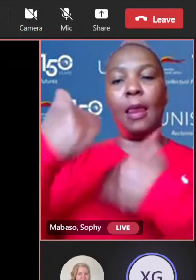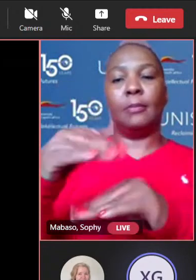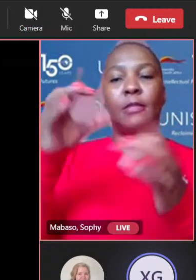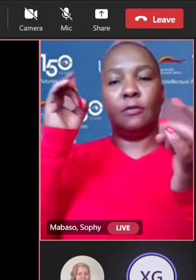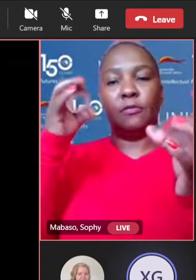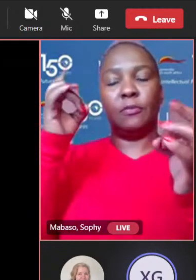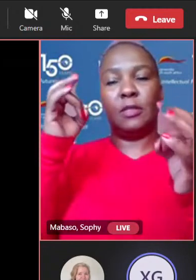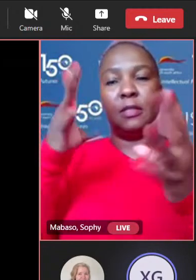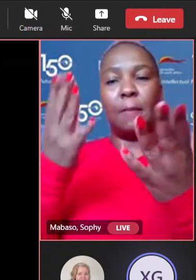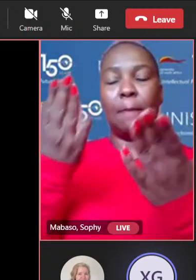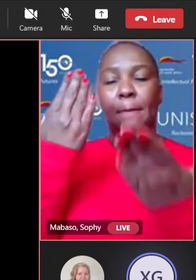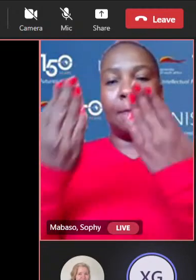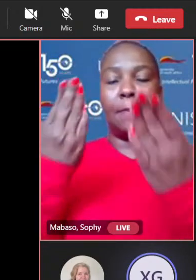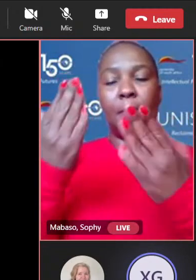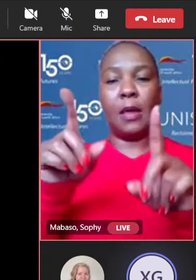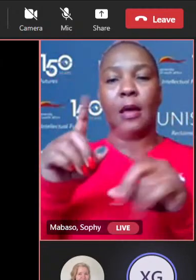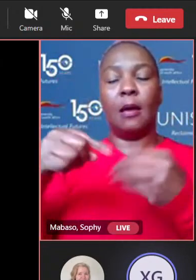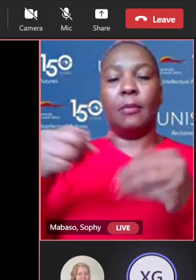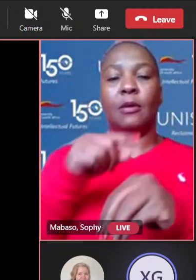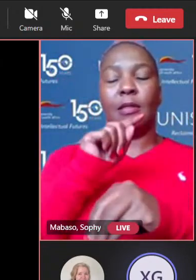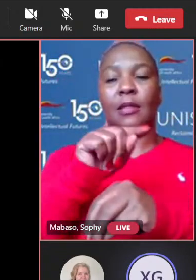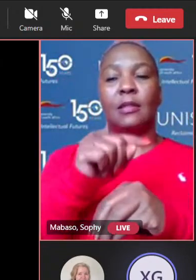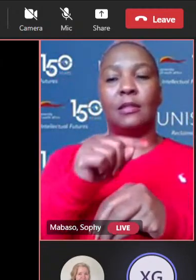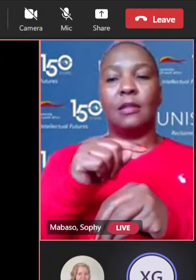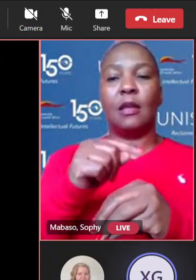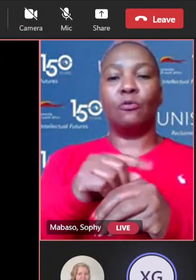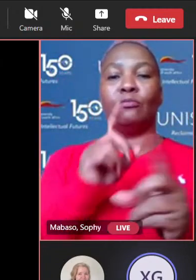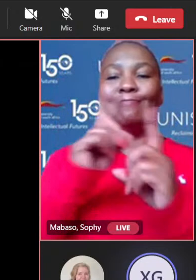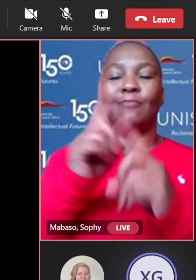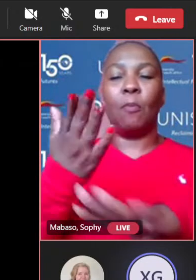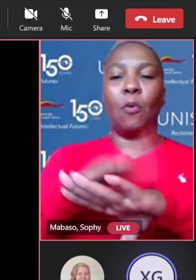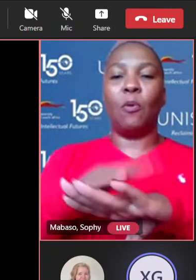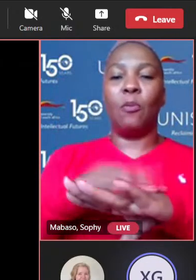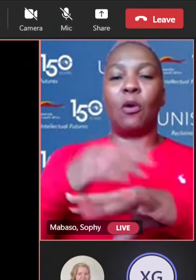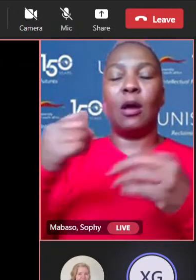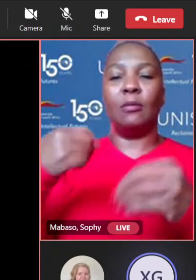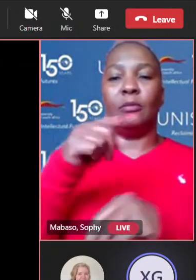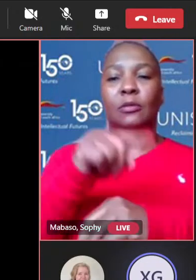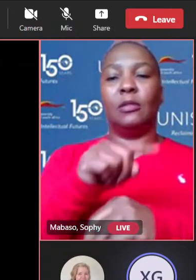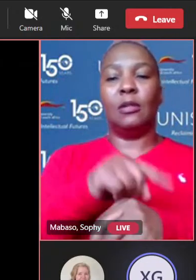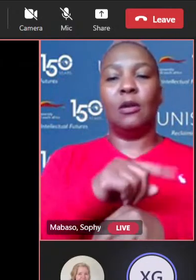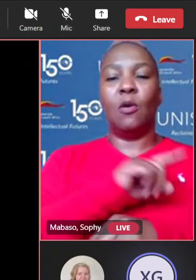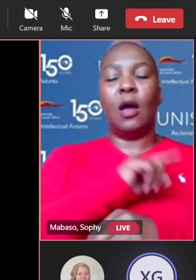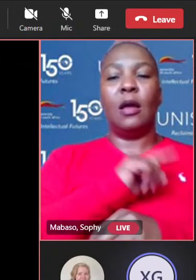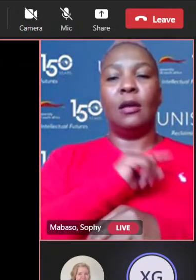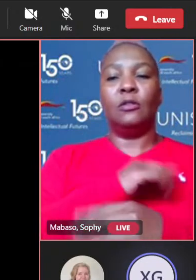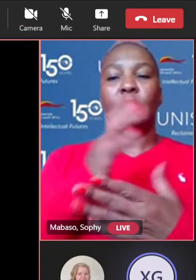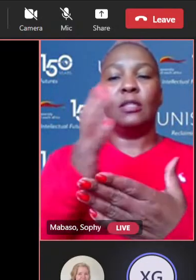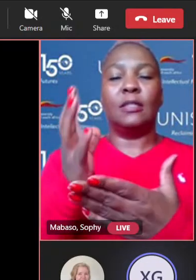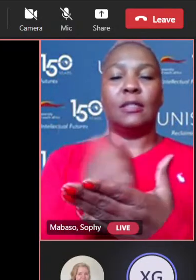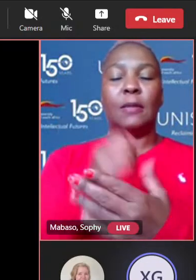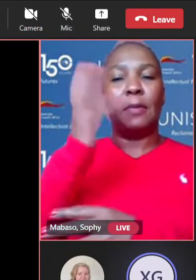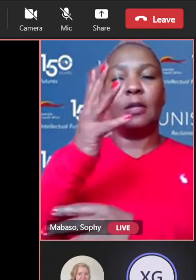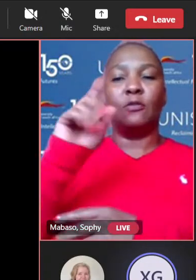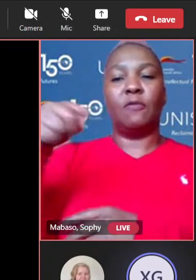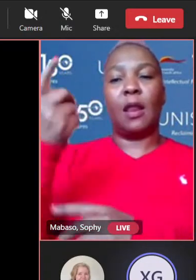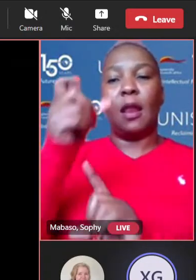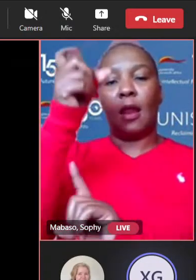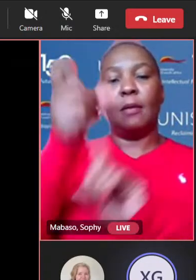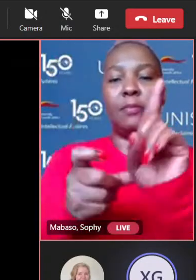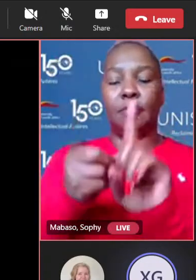now, but I'm not going to dwell too long over it so that I don't take the presentation of the